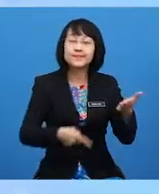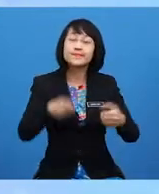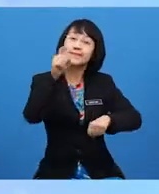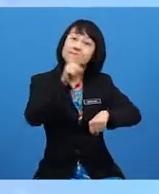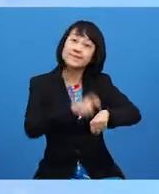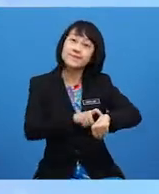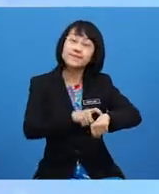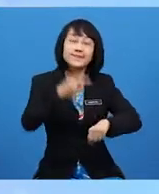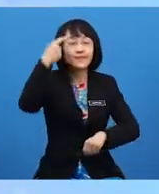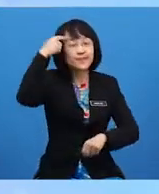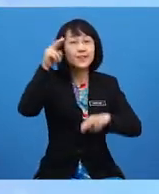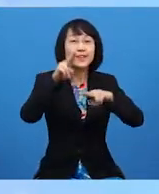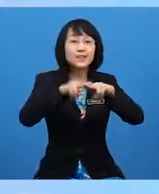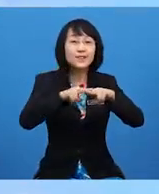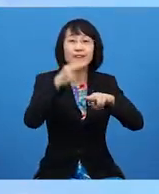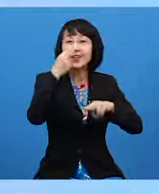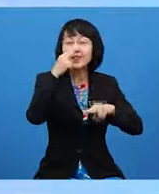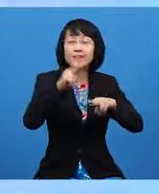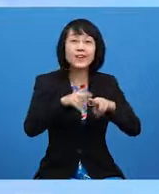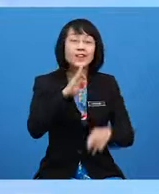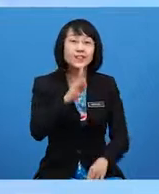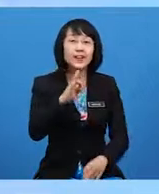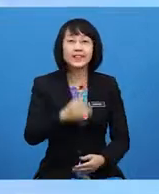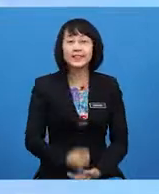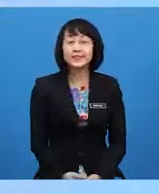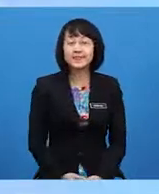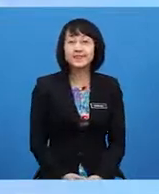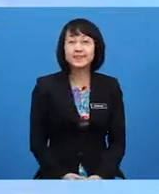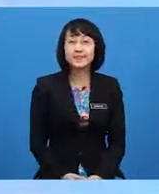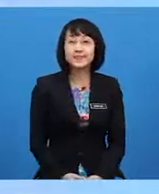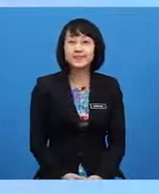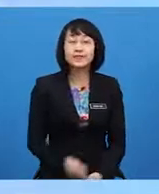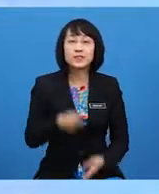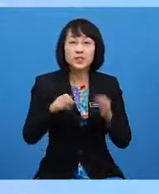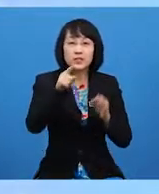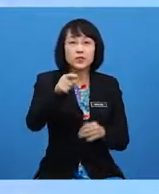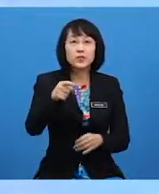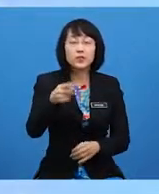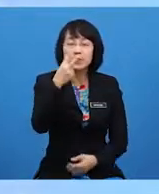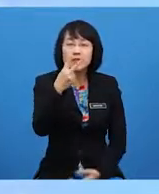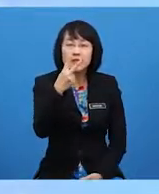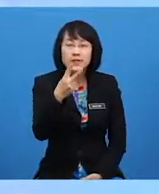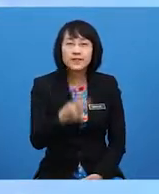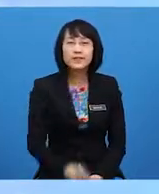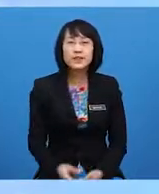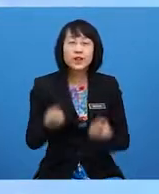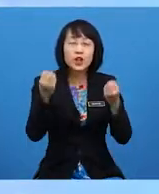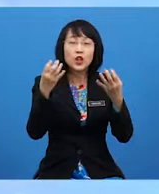featured and mentioned in this episode. Therefore, I am going to share some interesting facts